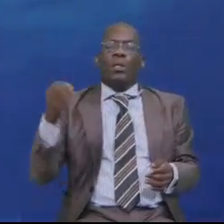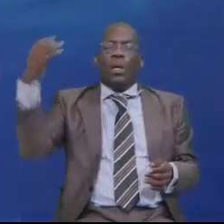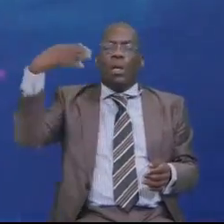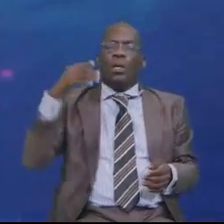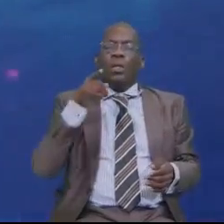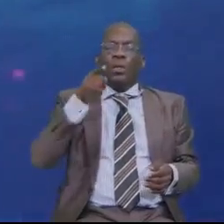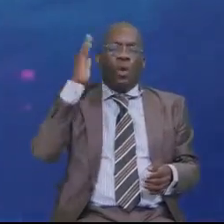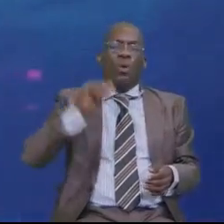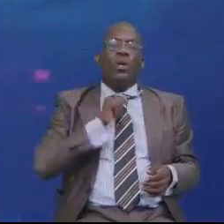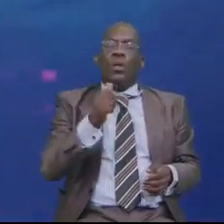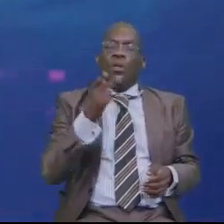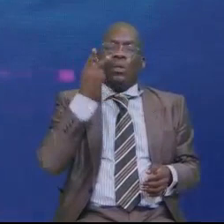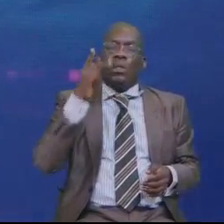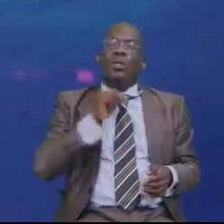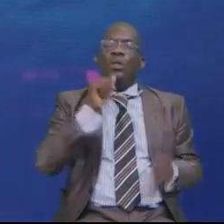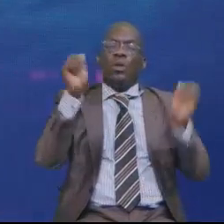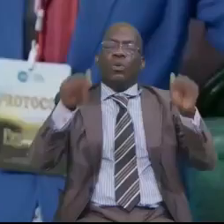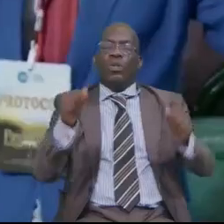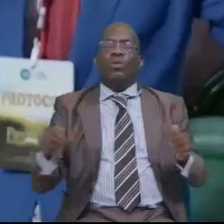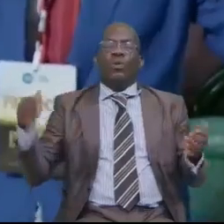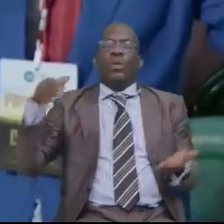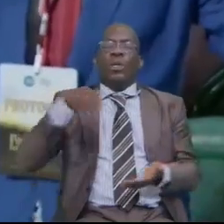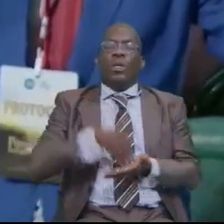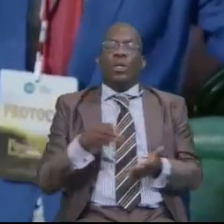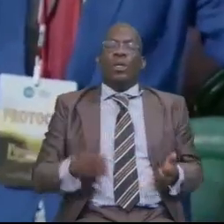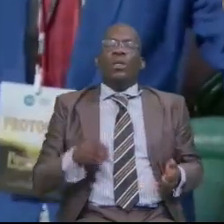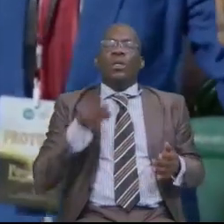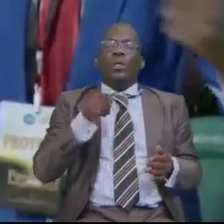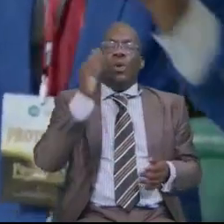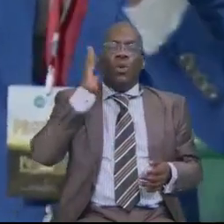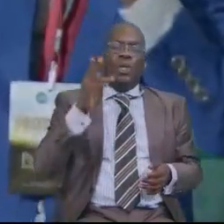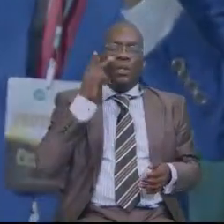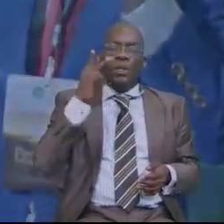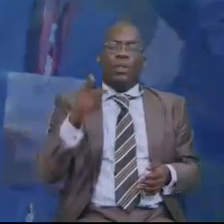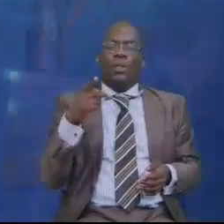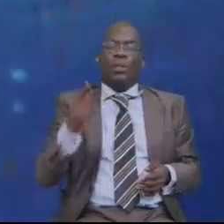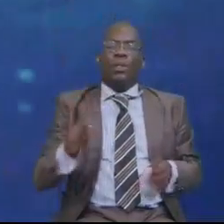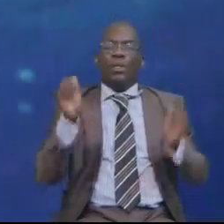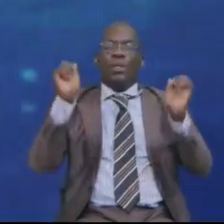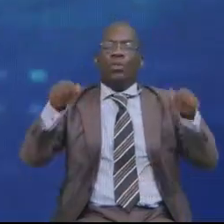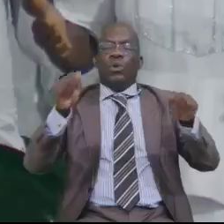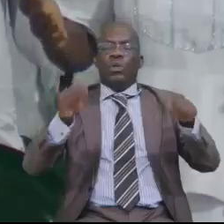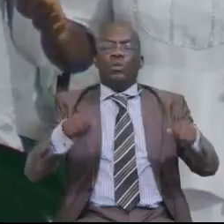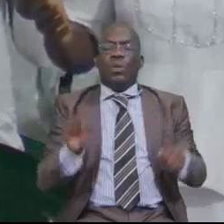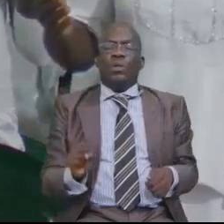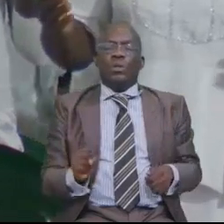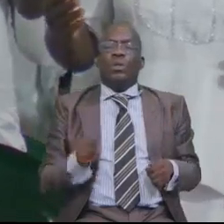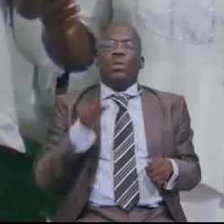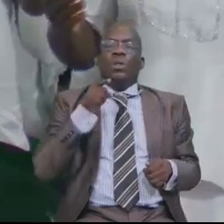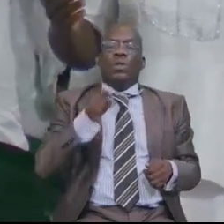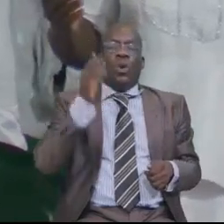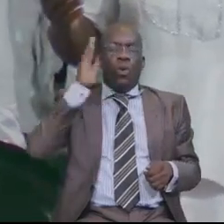see impossibility anymore. You will see the possibilities. You will not